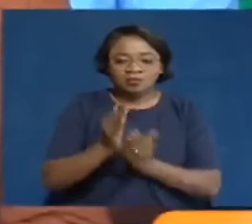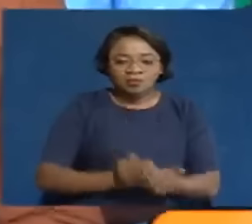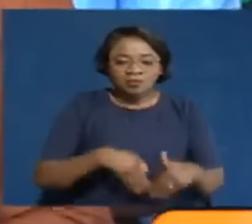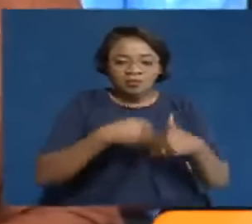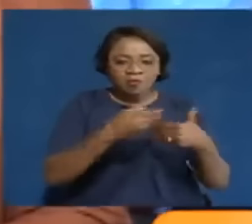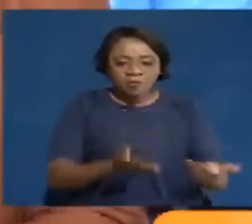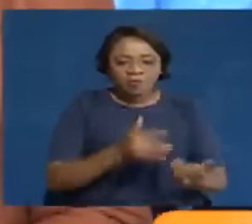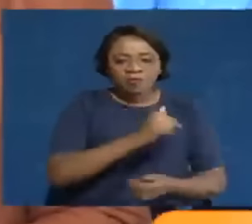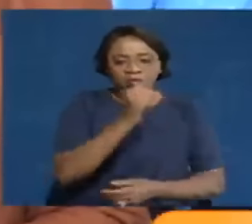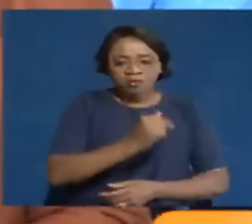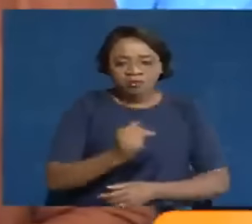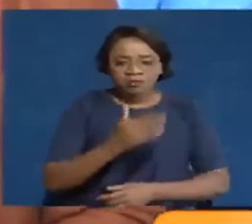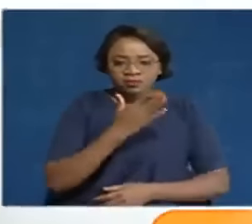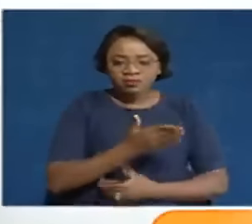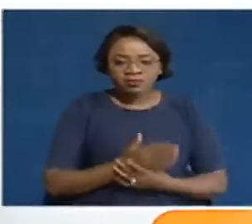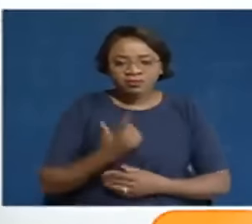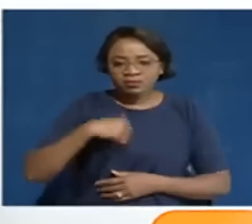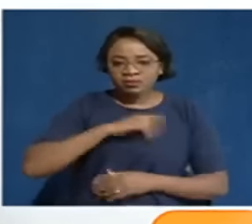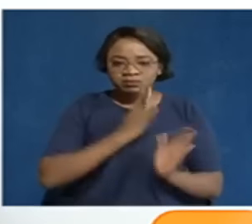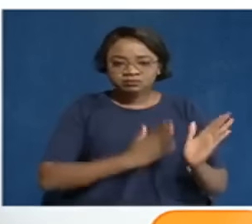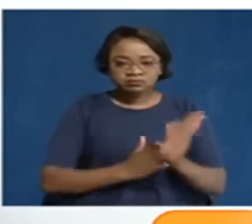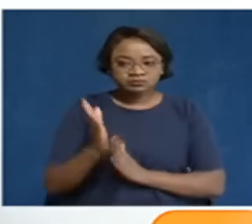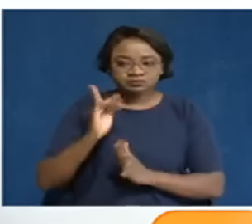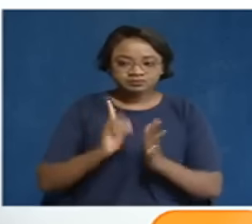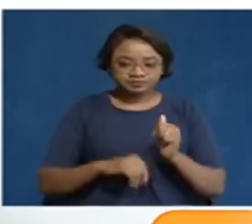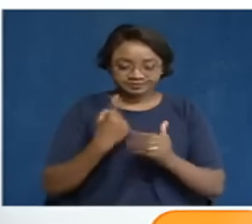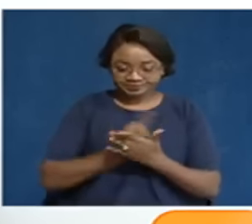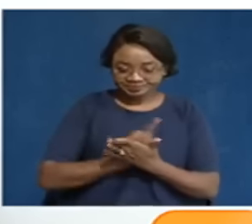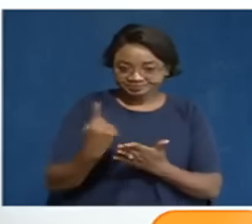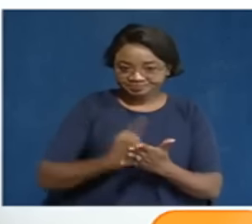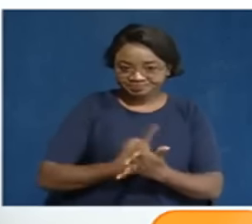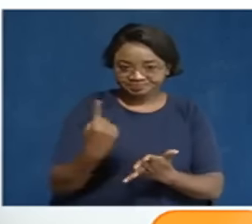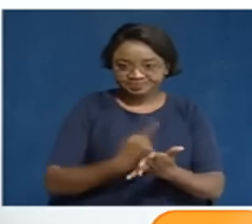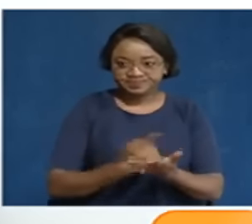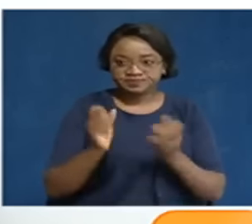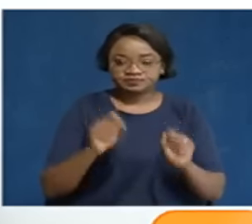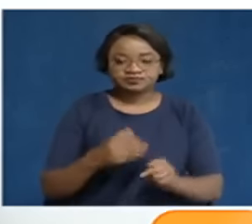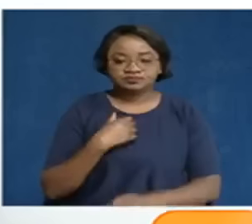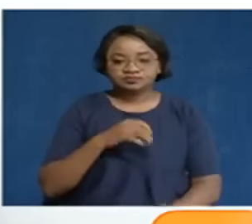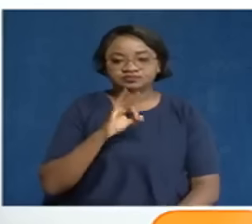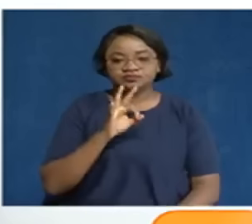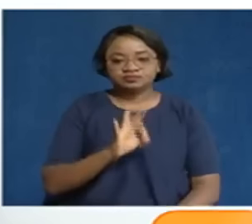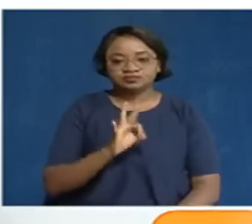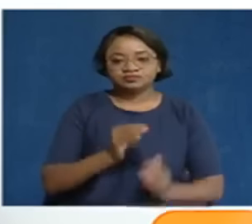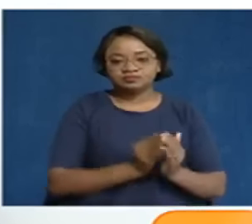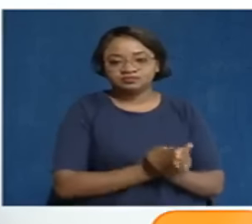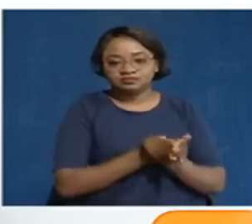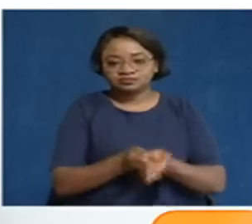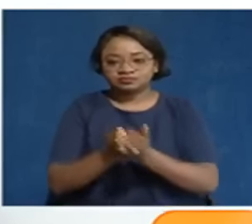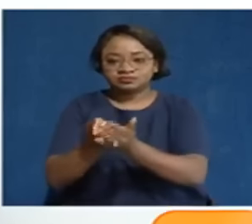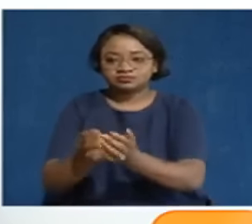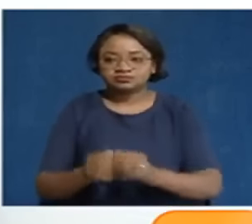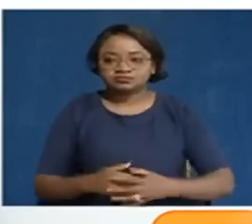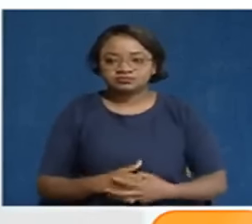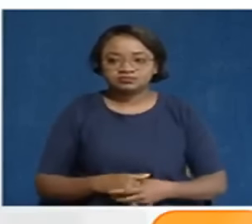in Tanzania. We wish to do every week, three voyages, both going to Jinja,